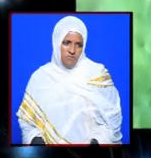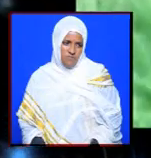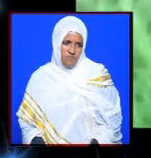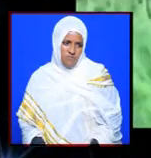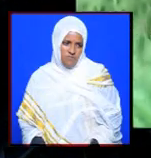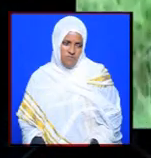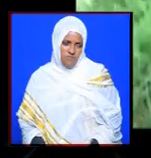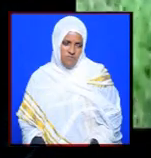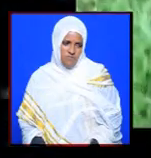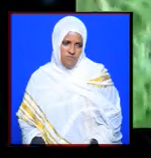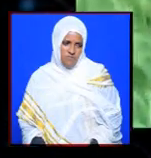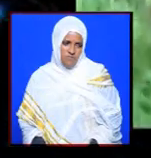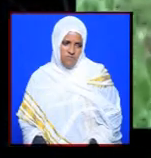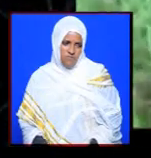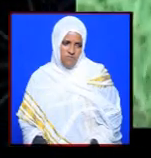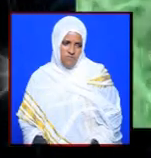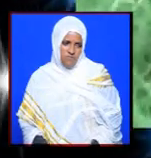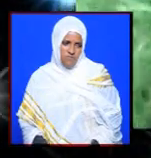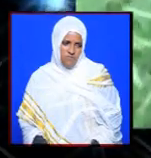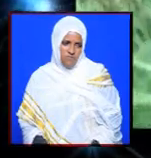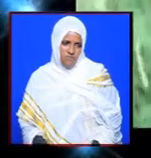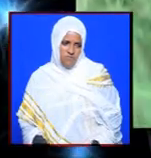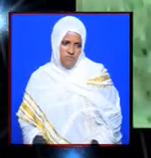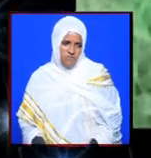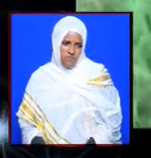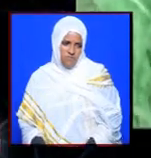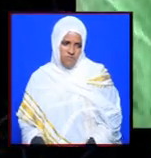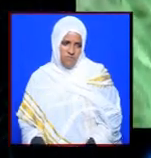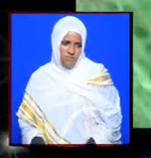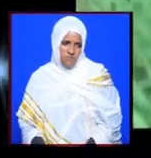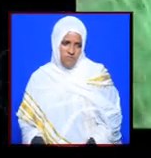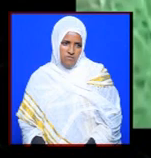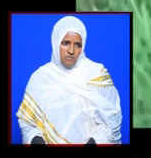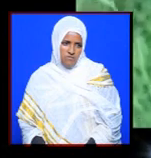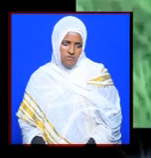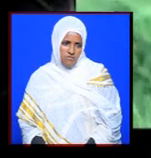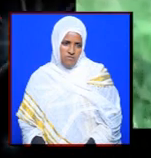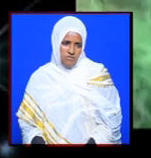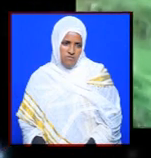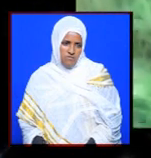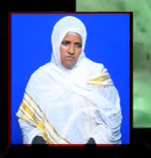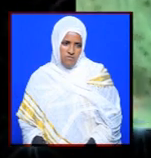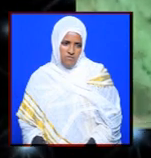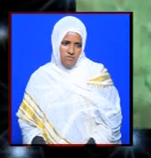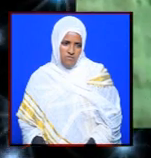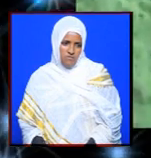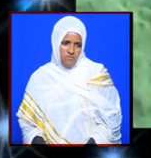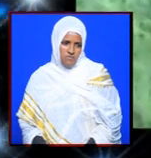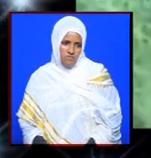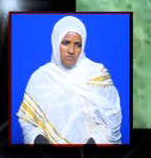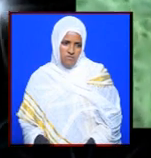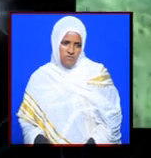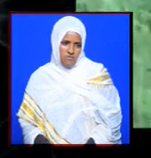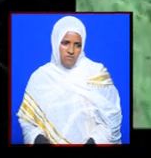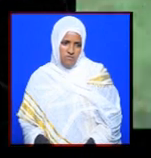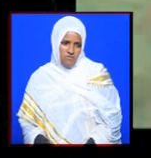Look at that. Look at that food. Be quiet! Be quiet! Okay, go and eat.